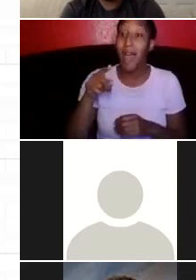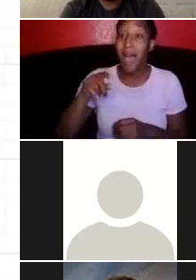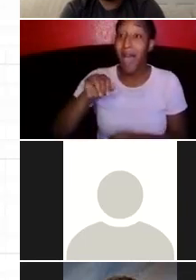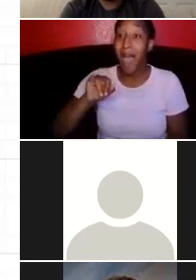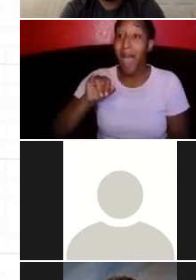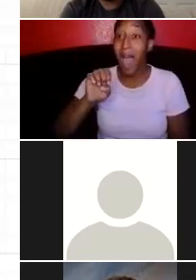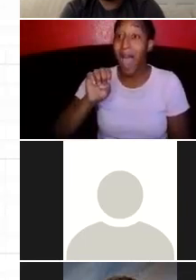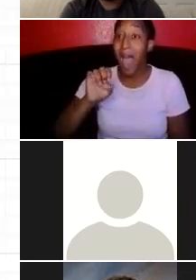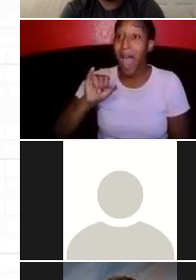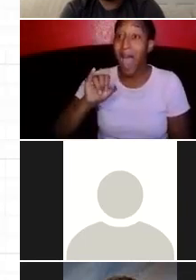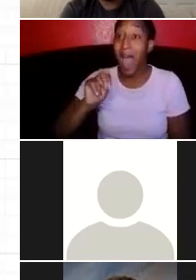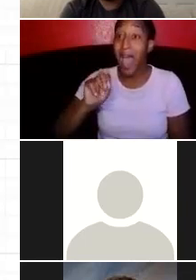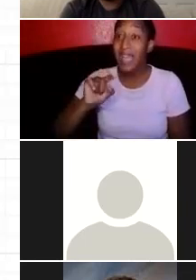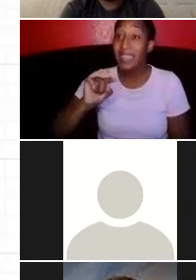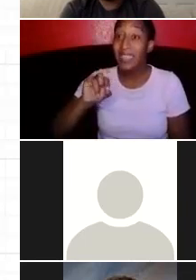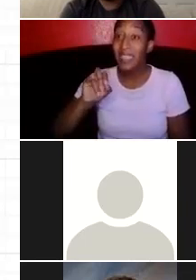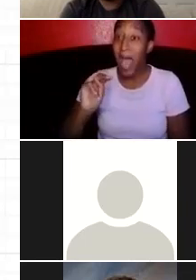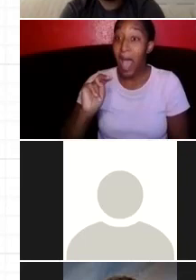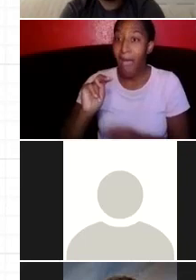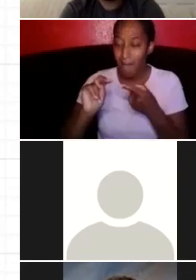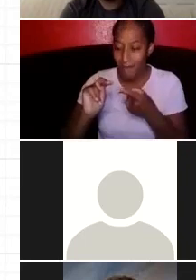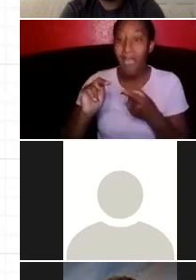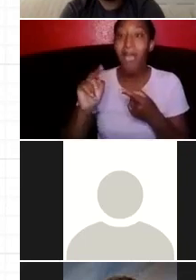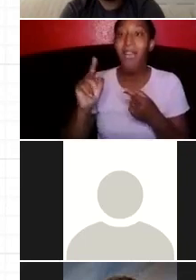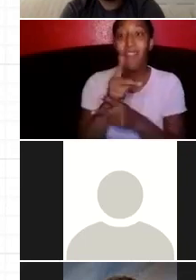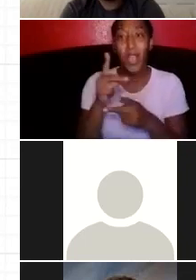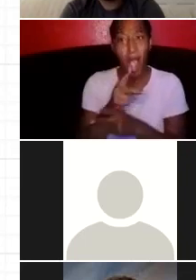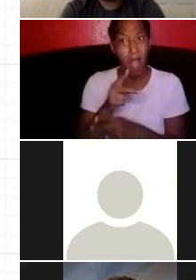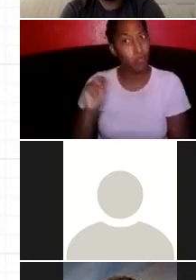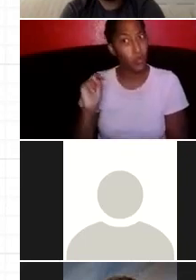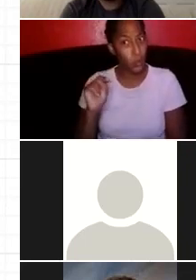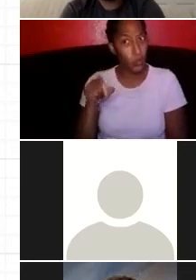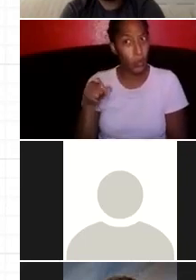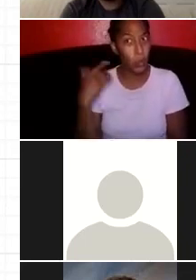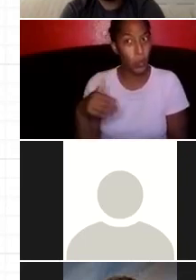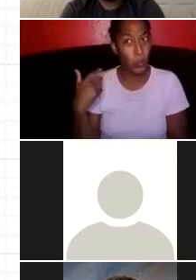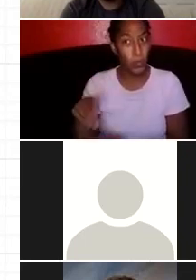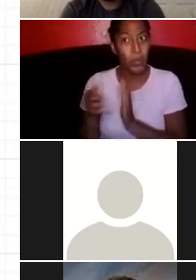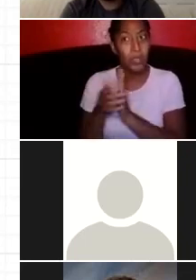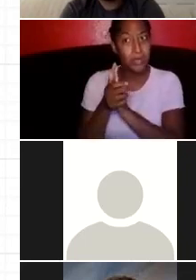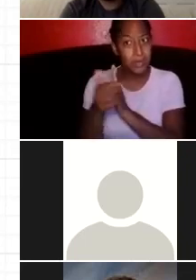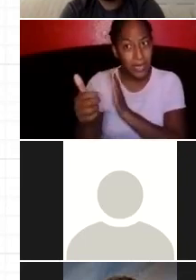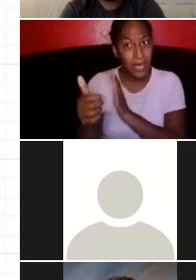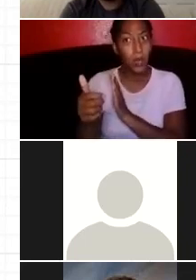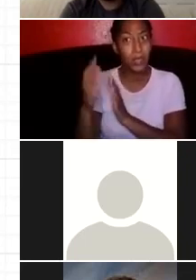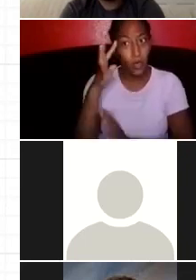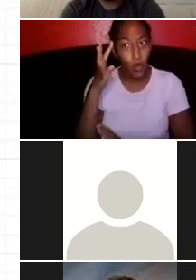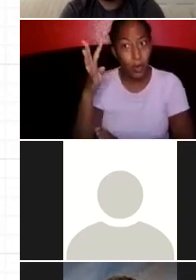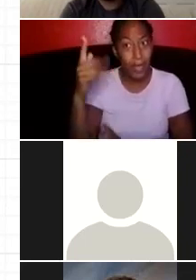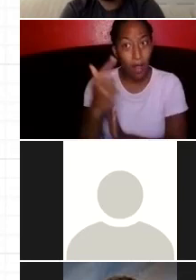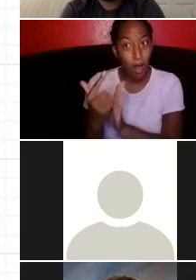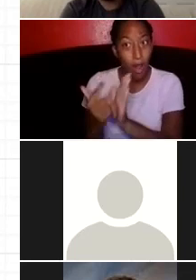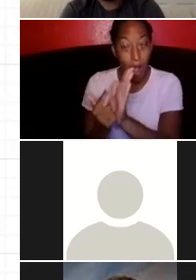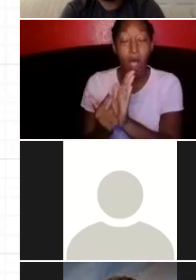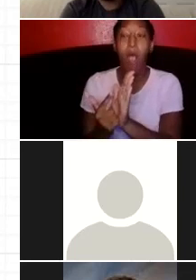know. Um, Cavendish comes along 100 years later and gives us this proportionality constant. Einstein